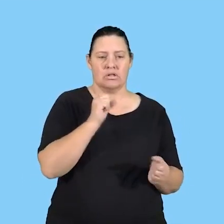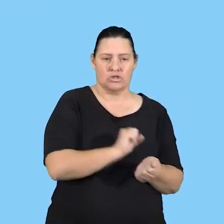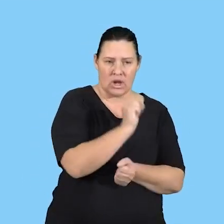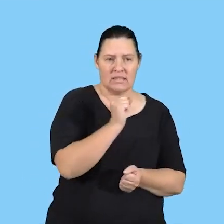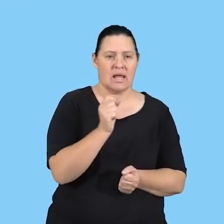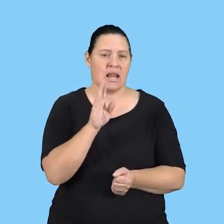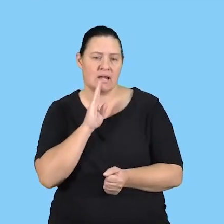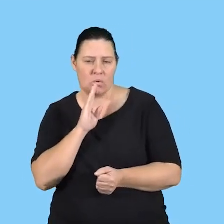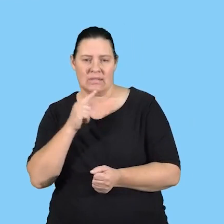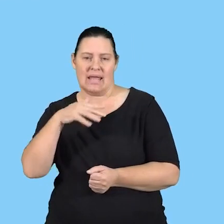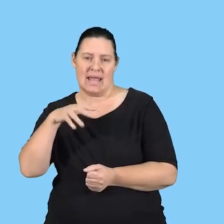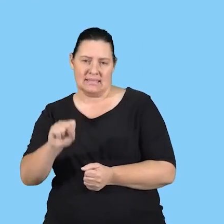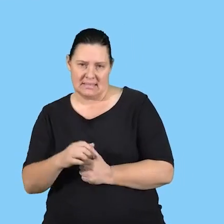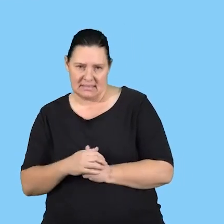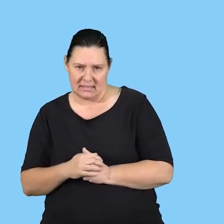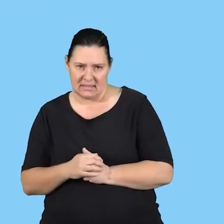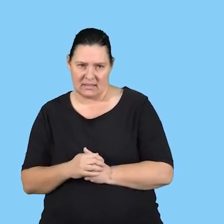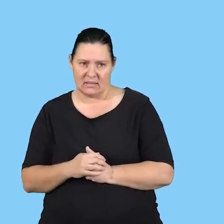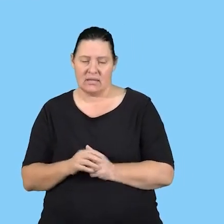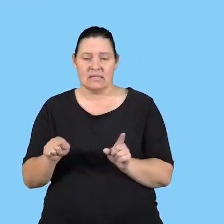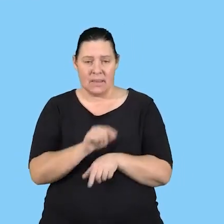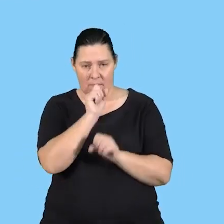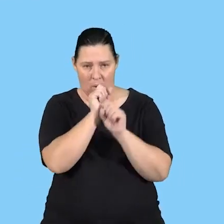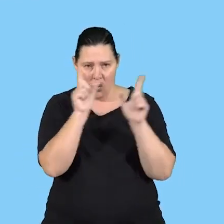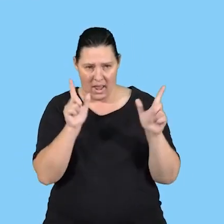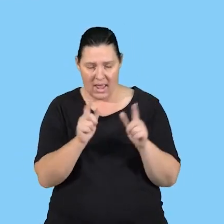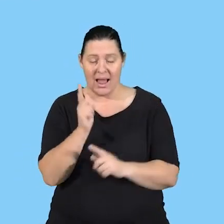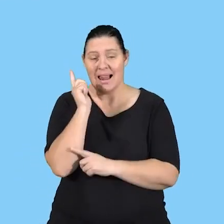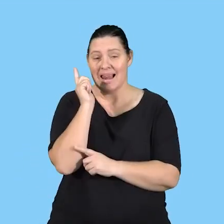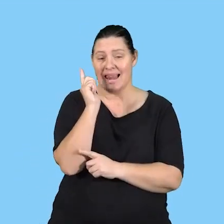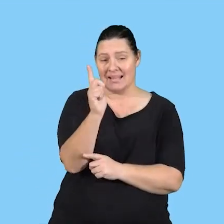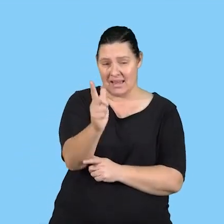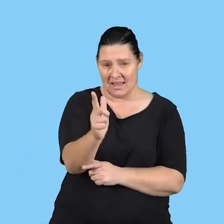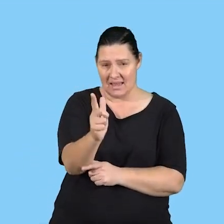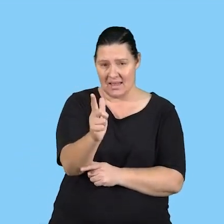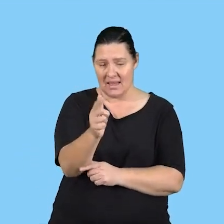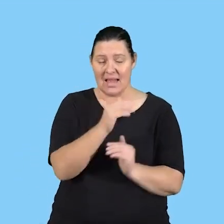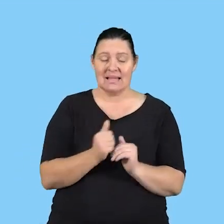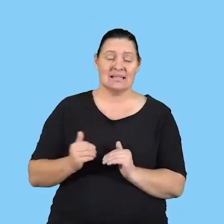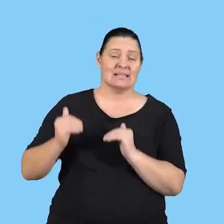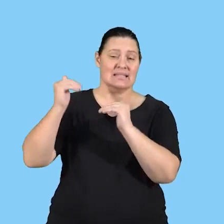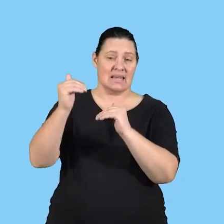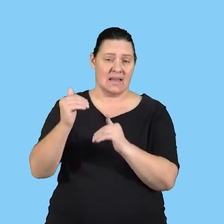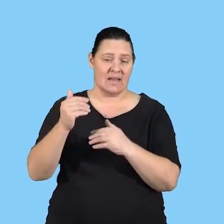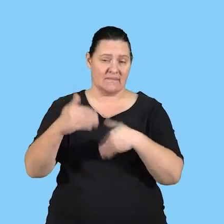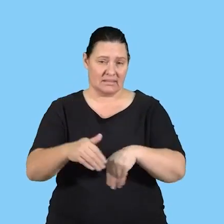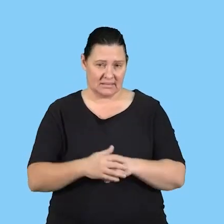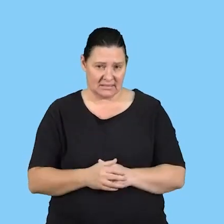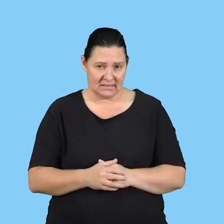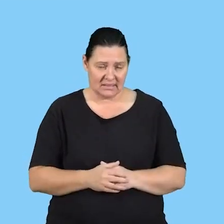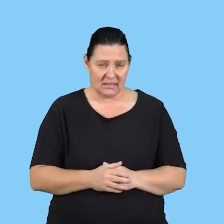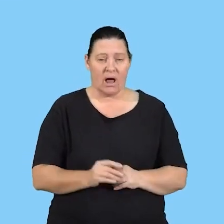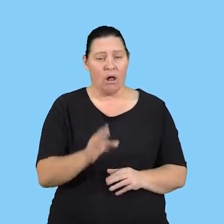gases. Again, here, as you might be aware, later on in the senior phase, learners